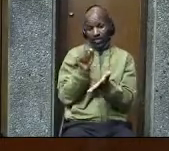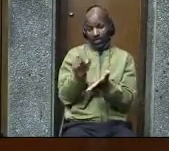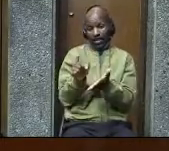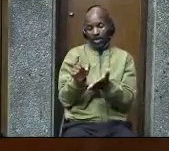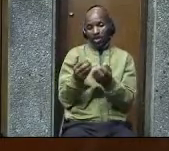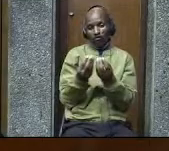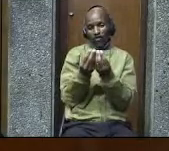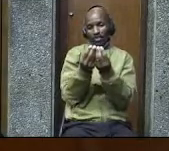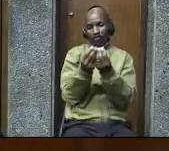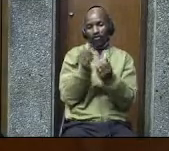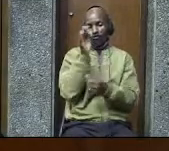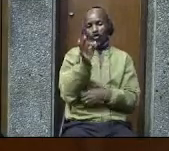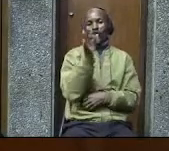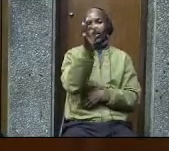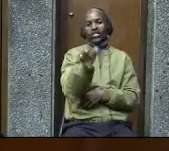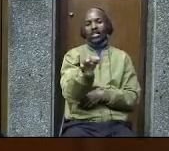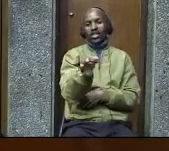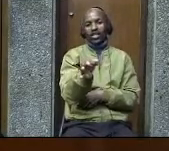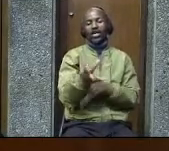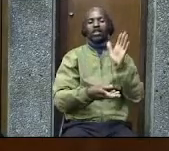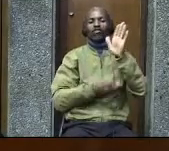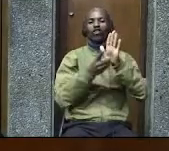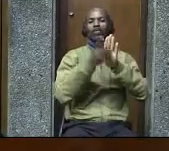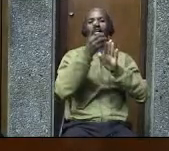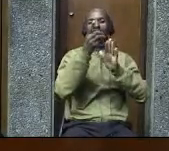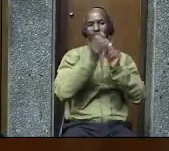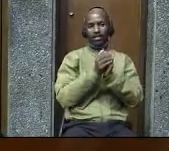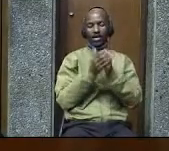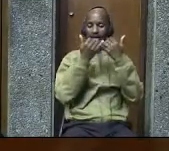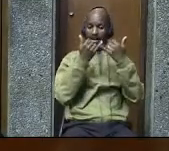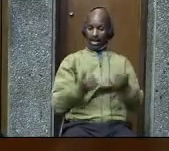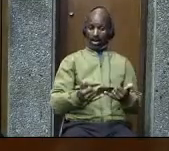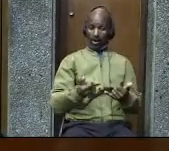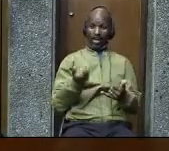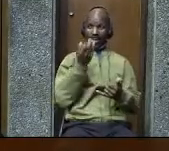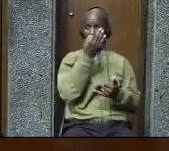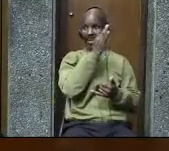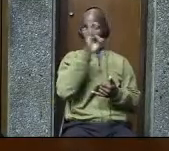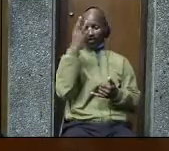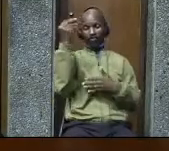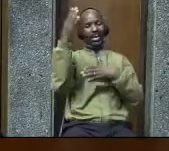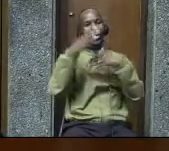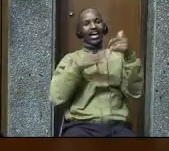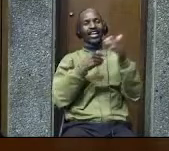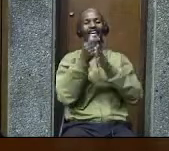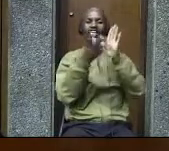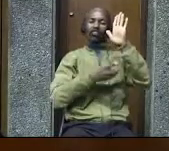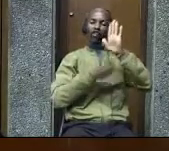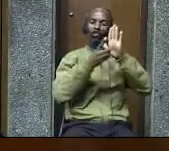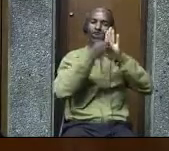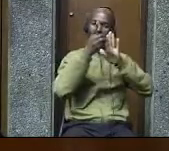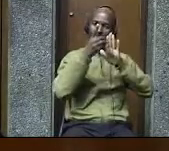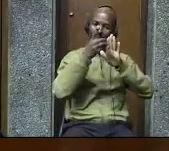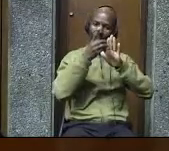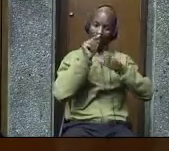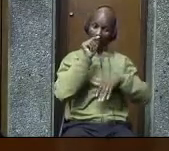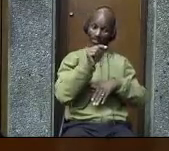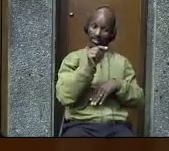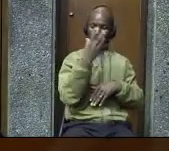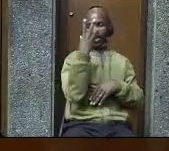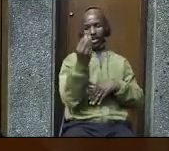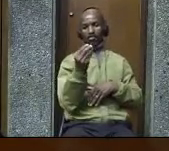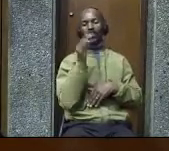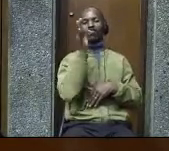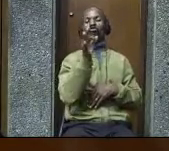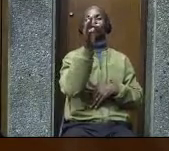for future developments. So that if there is any development that comes in